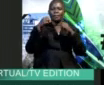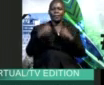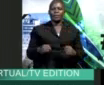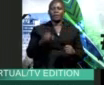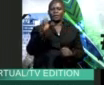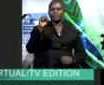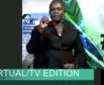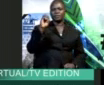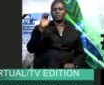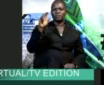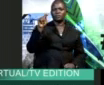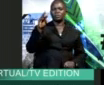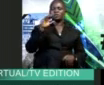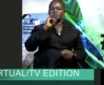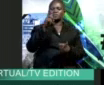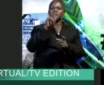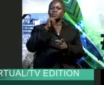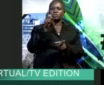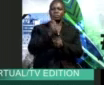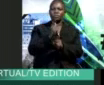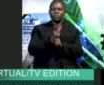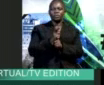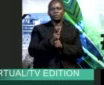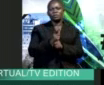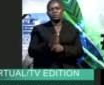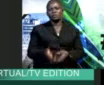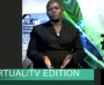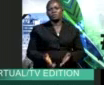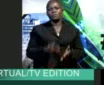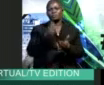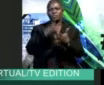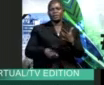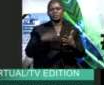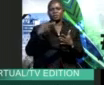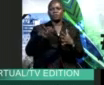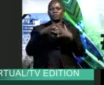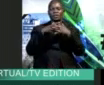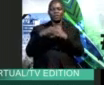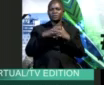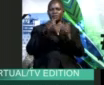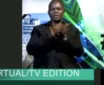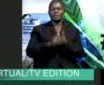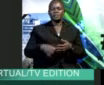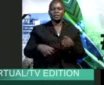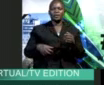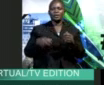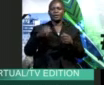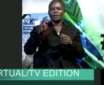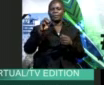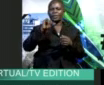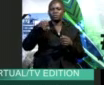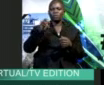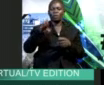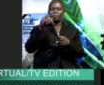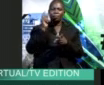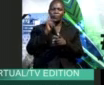sector is improper pricing of electricity. That's the major problem. If we get the pricing